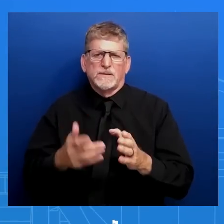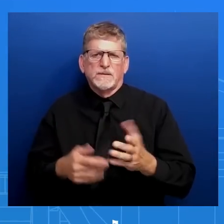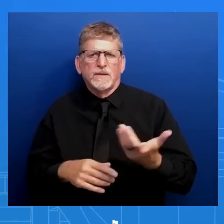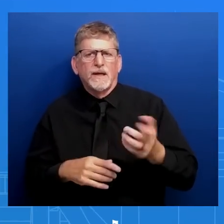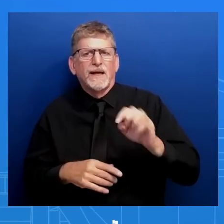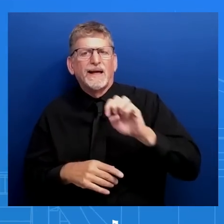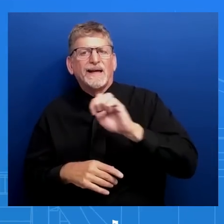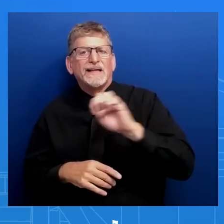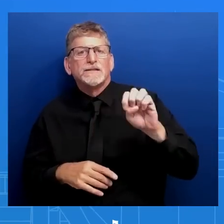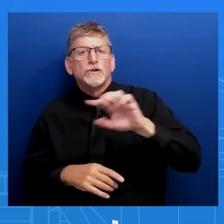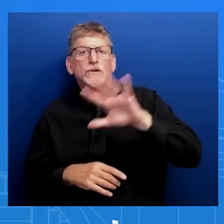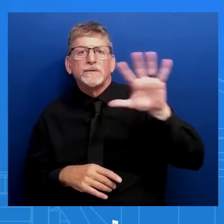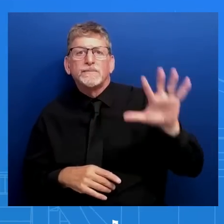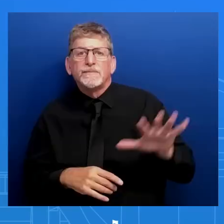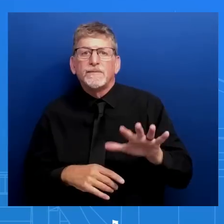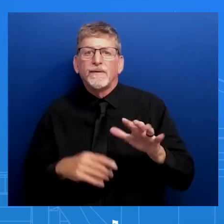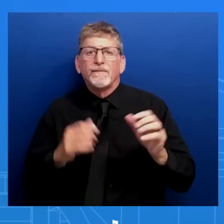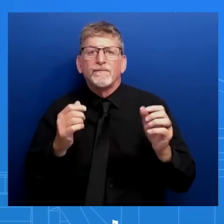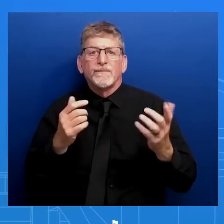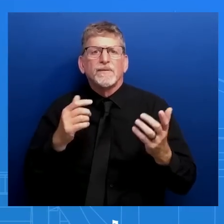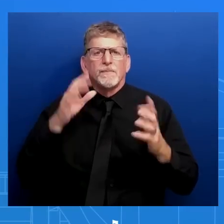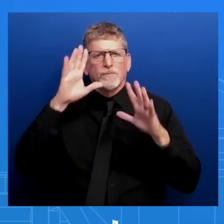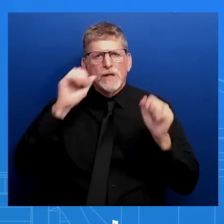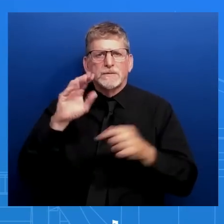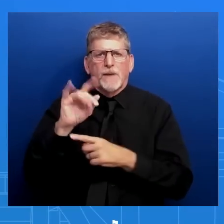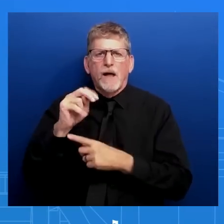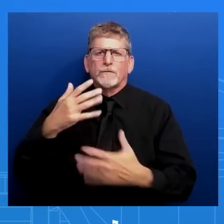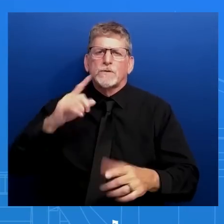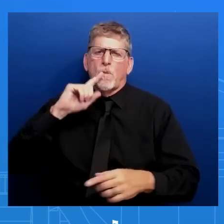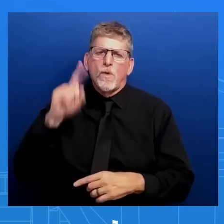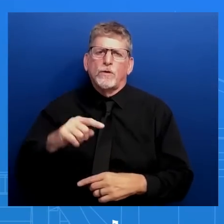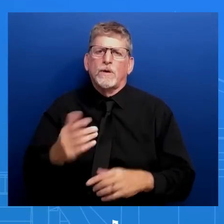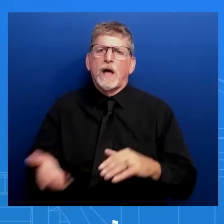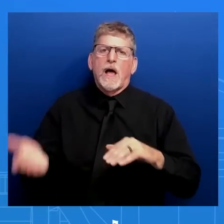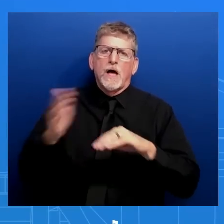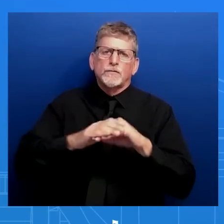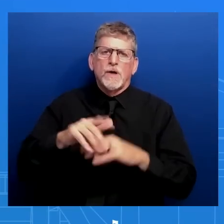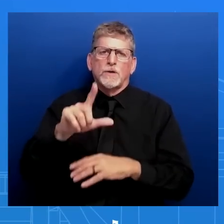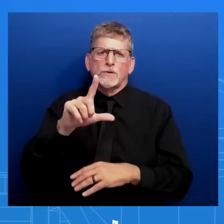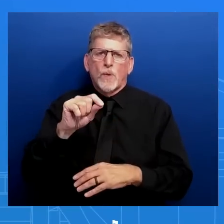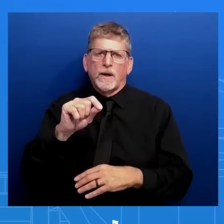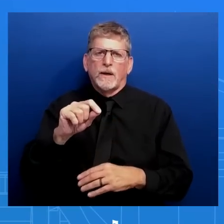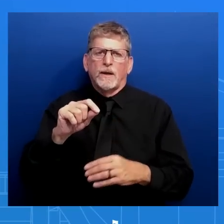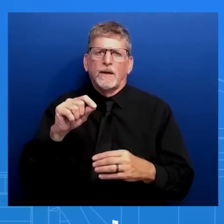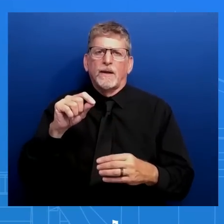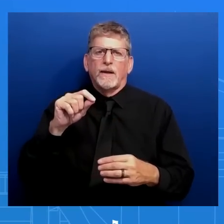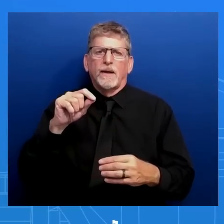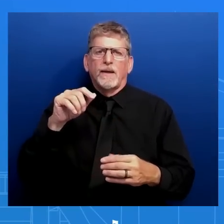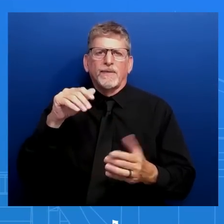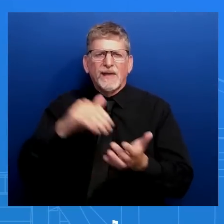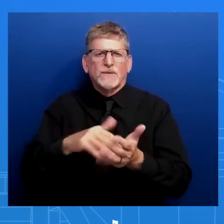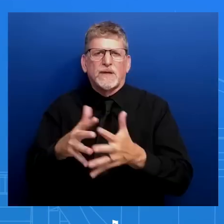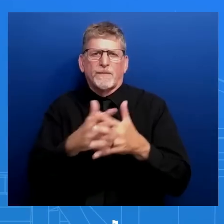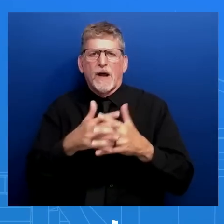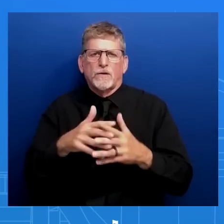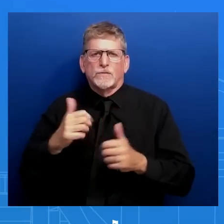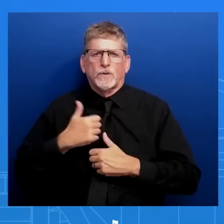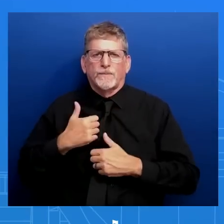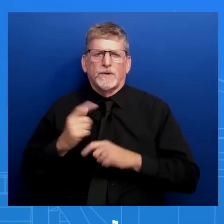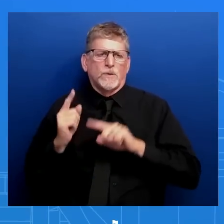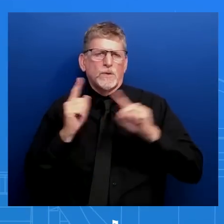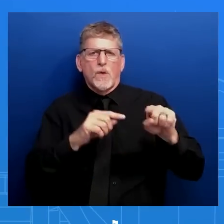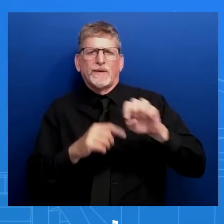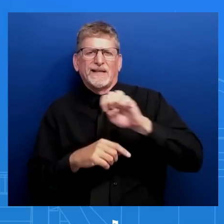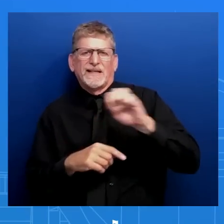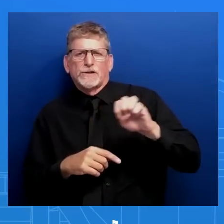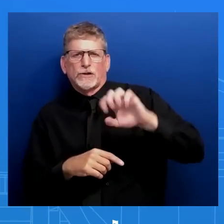an additional 20,000 American troops to the eastern flank of NATO, and they have stayed there. So we now have about 100,000 American